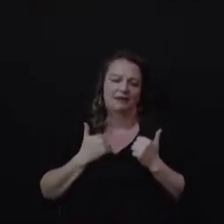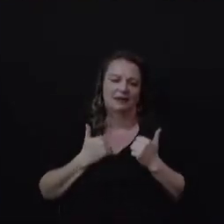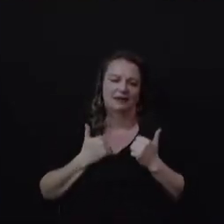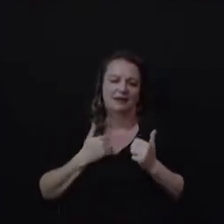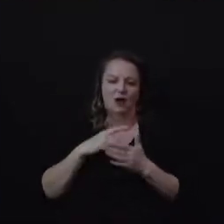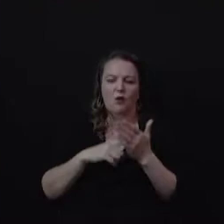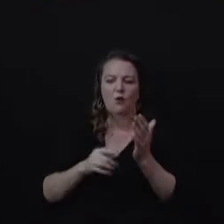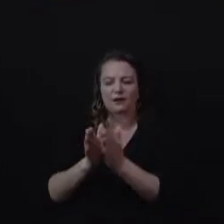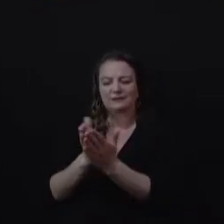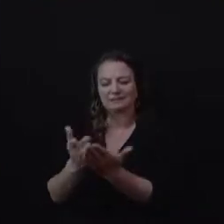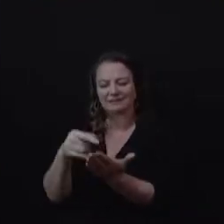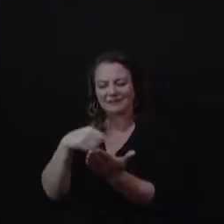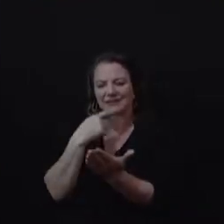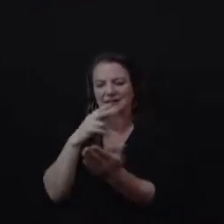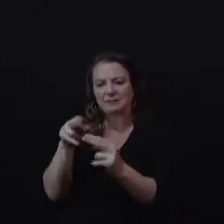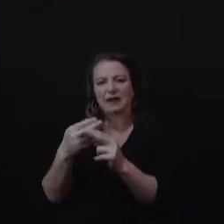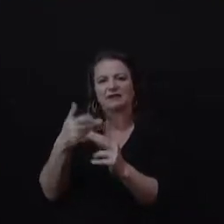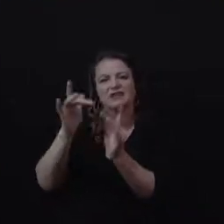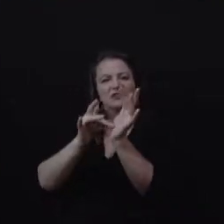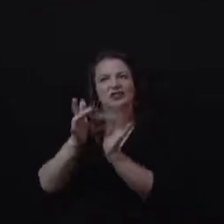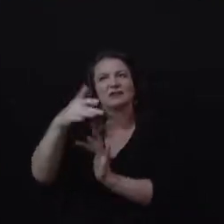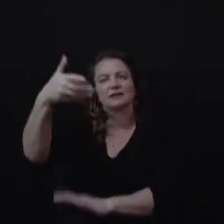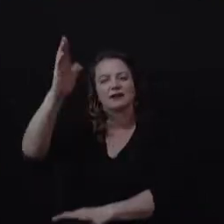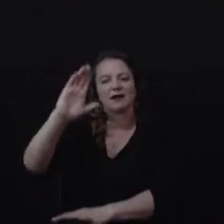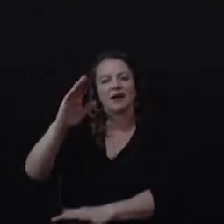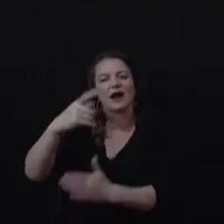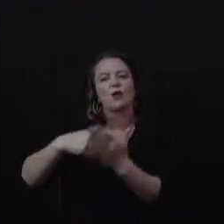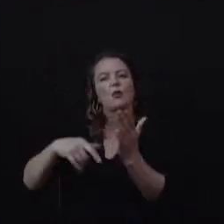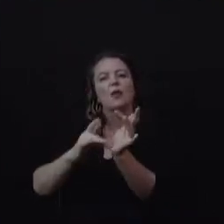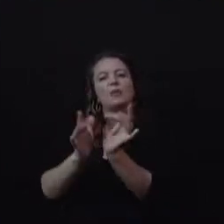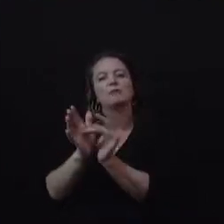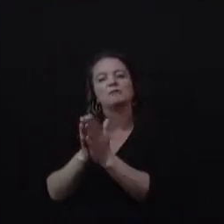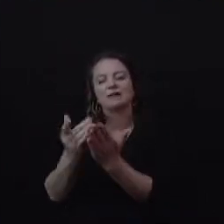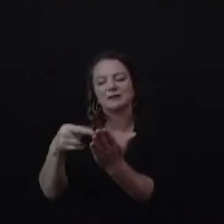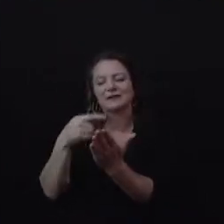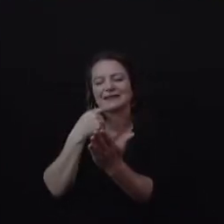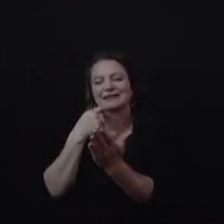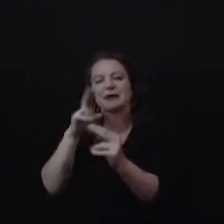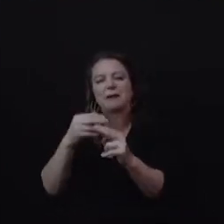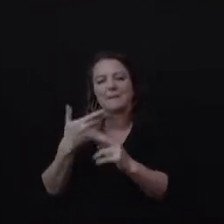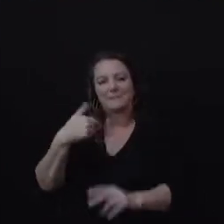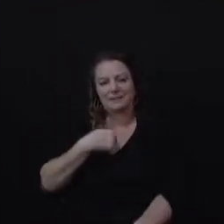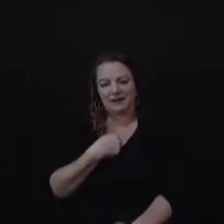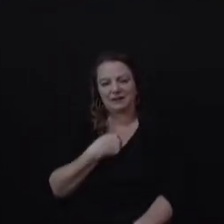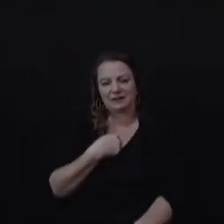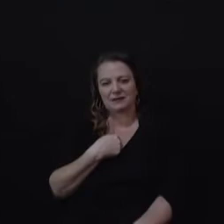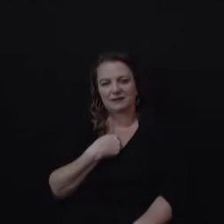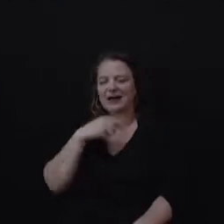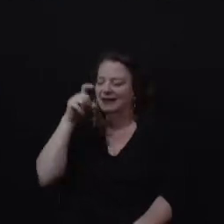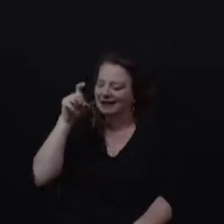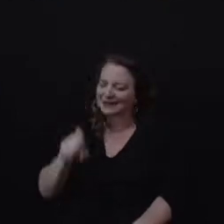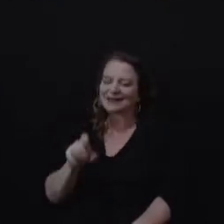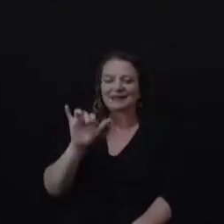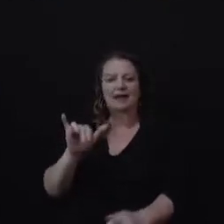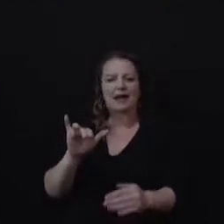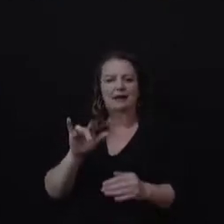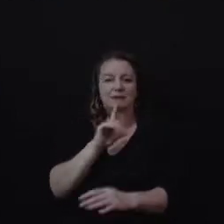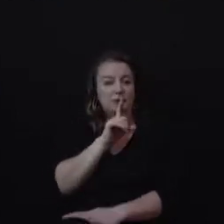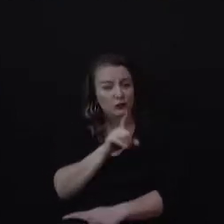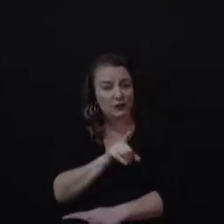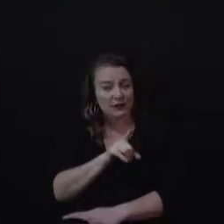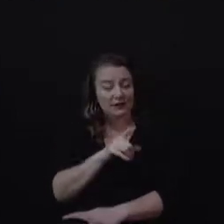about Jesus, about God, and what it has to say about me. I need it to be real. Am I the only one